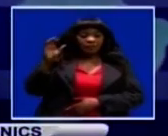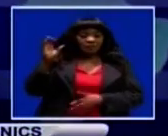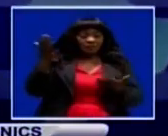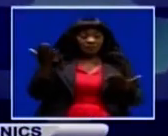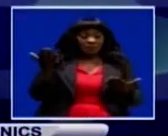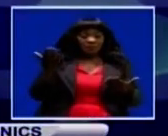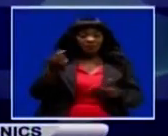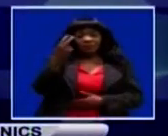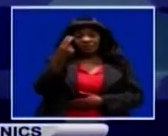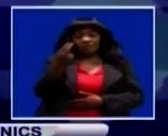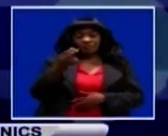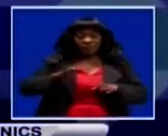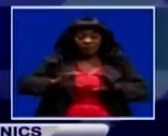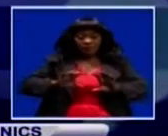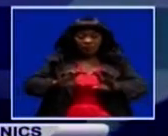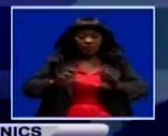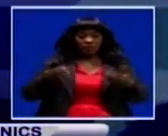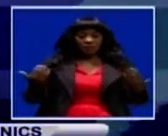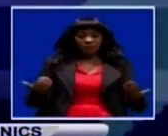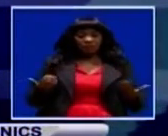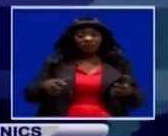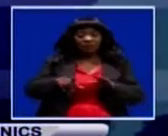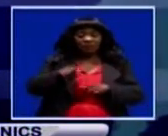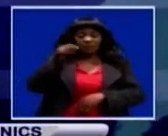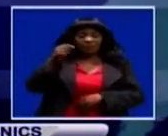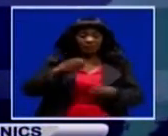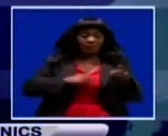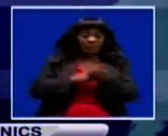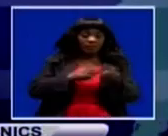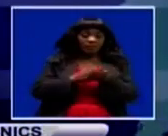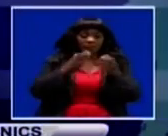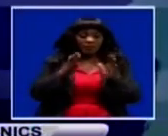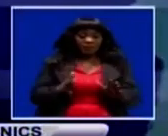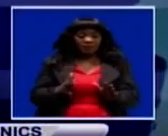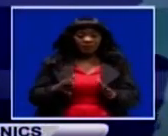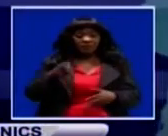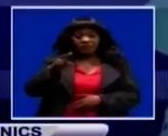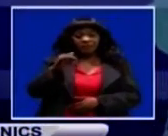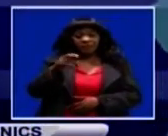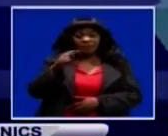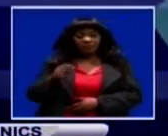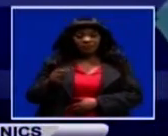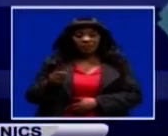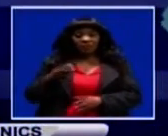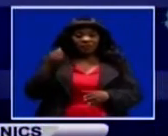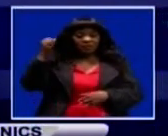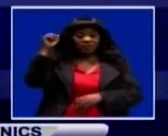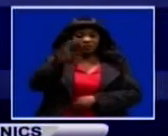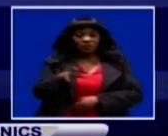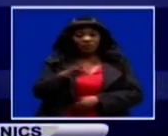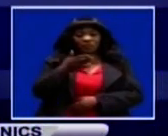match involving the two clubs last weekend, the two teams' fans were at it again by throwing objects on the